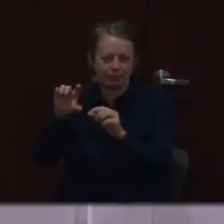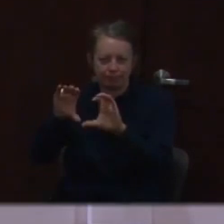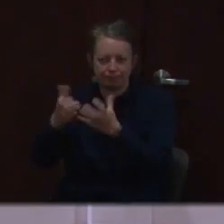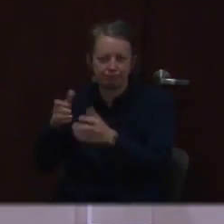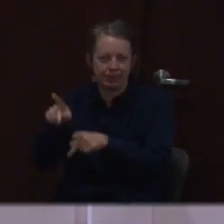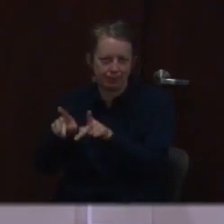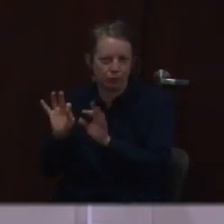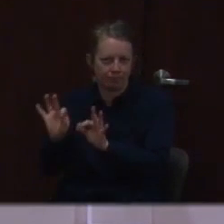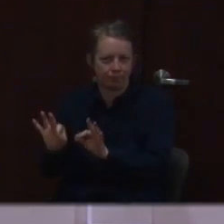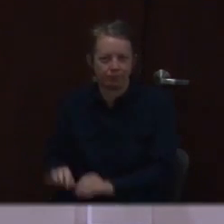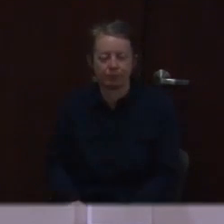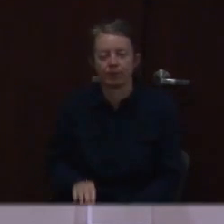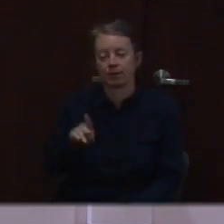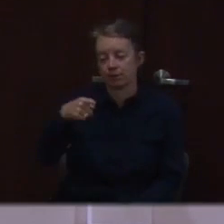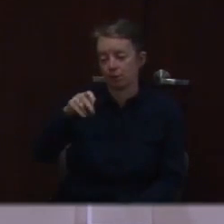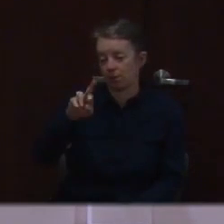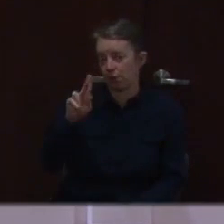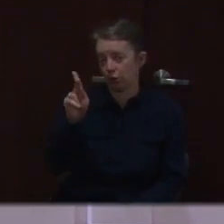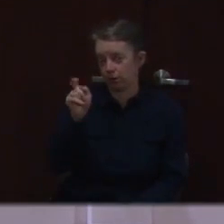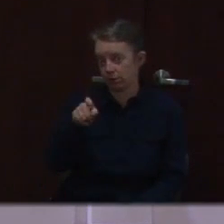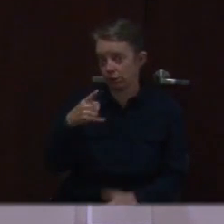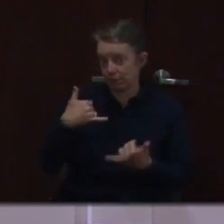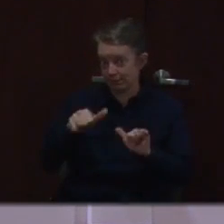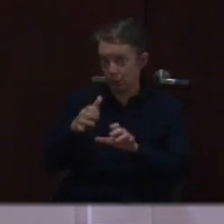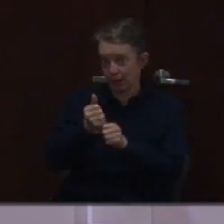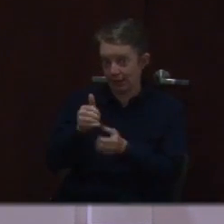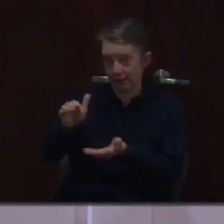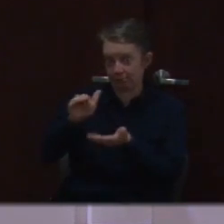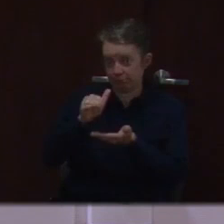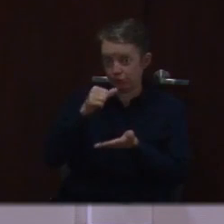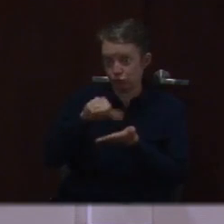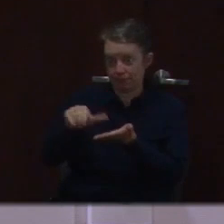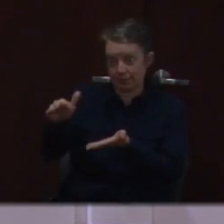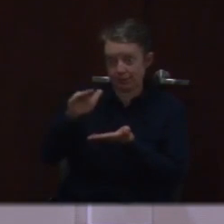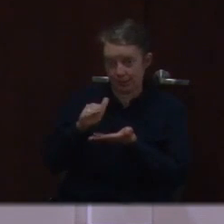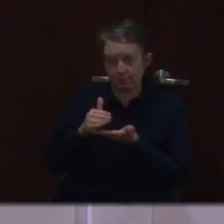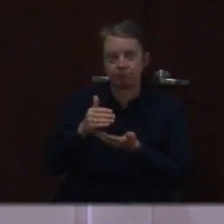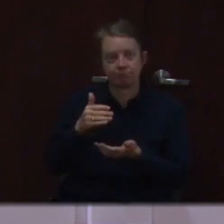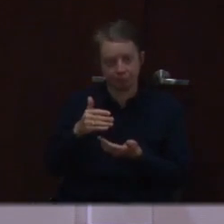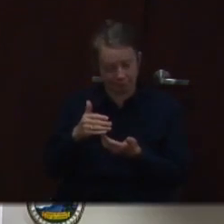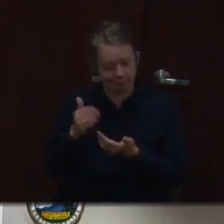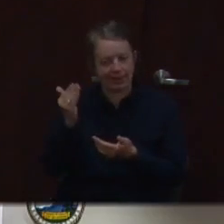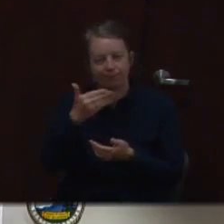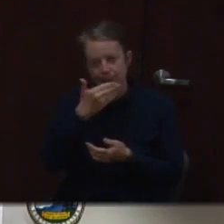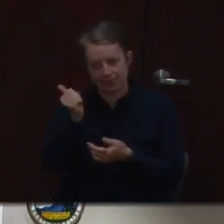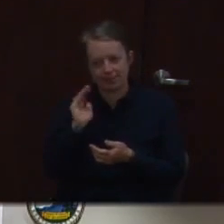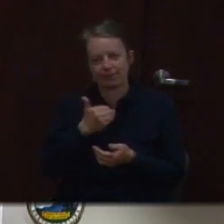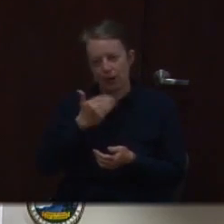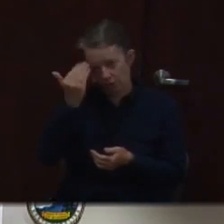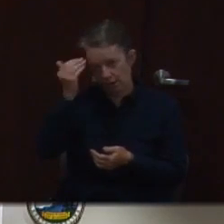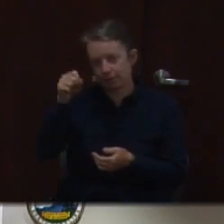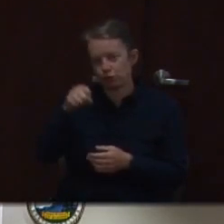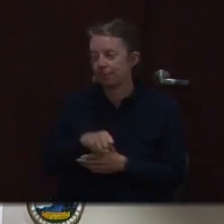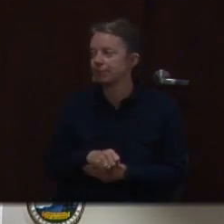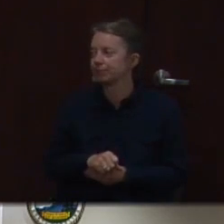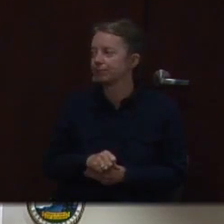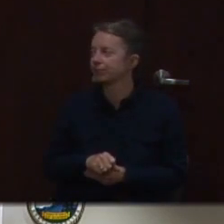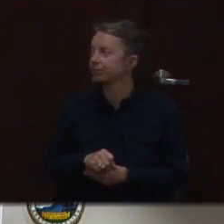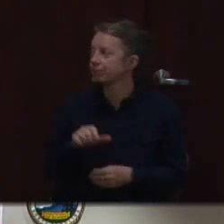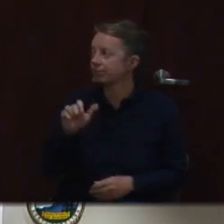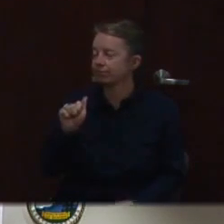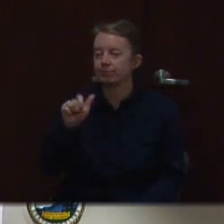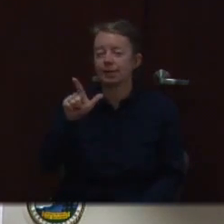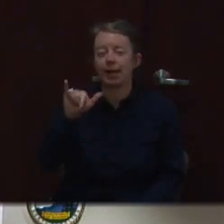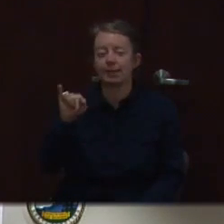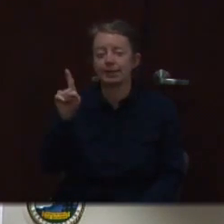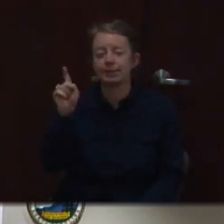shipments as far as we know? As far as we know. Okay. Mm-hmm. Stacy, when you reported on